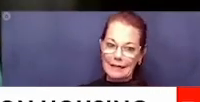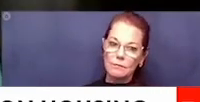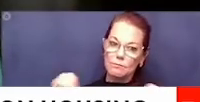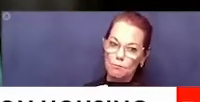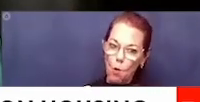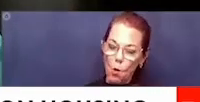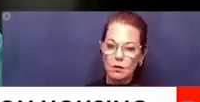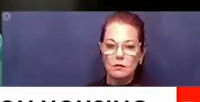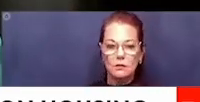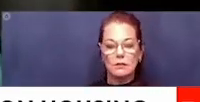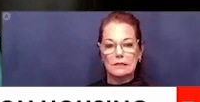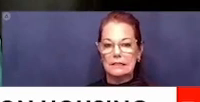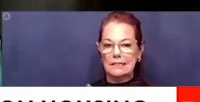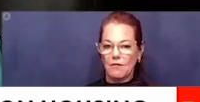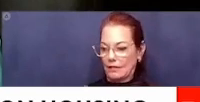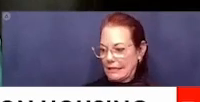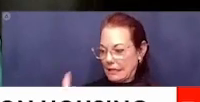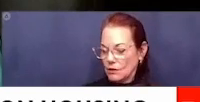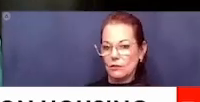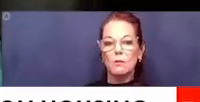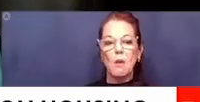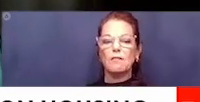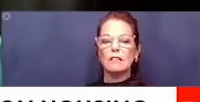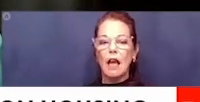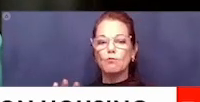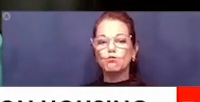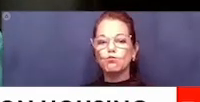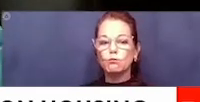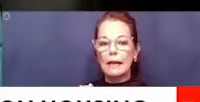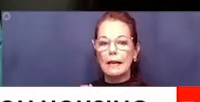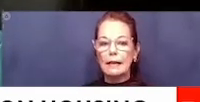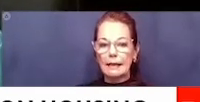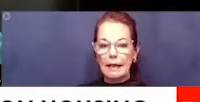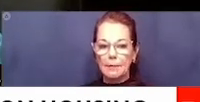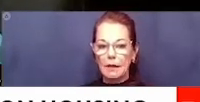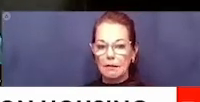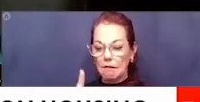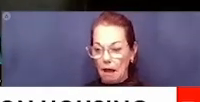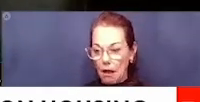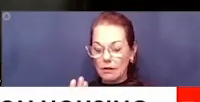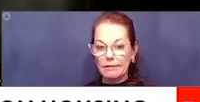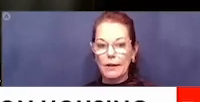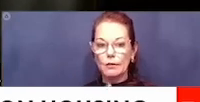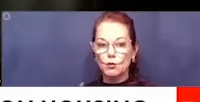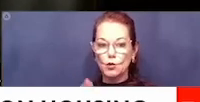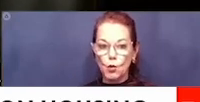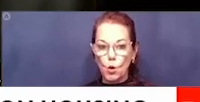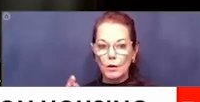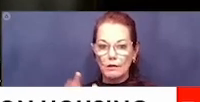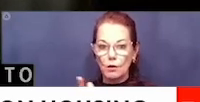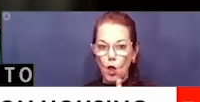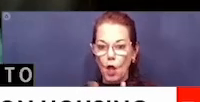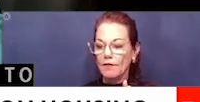several towns on Cape Cod have agreed to reform their zoning laws to allow for the creation of ADUs